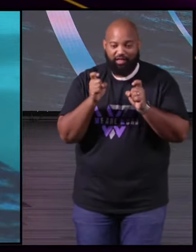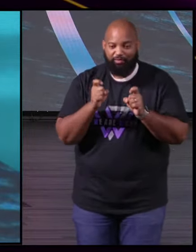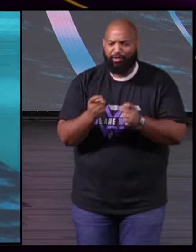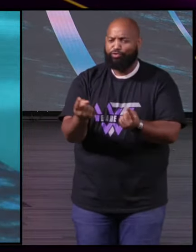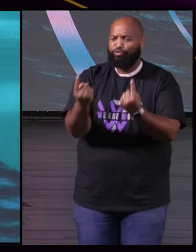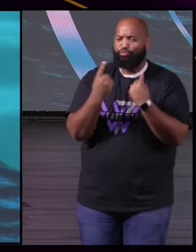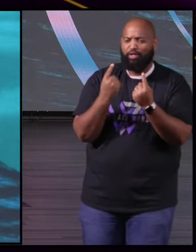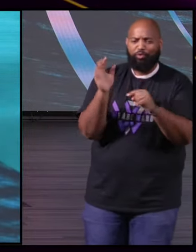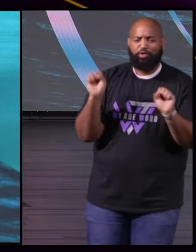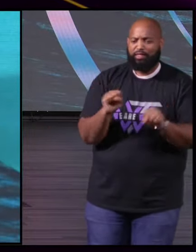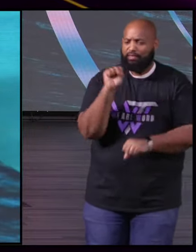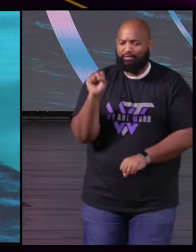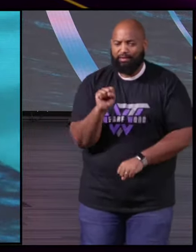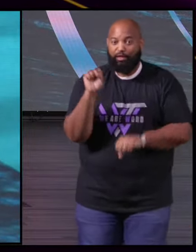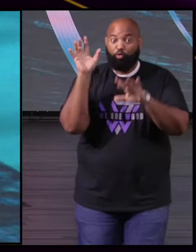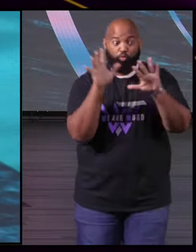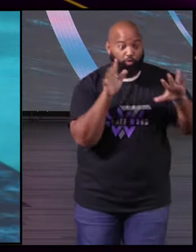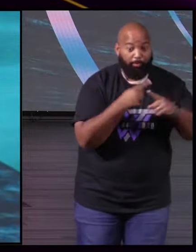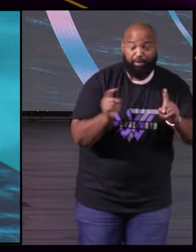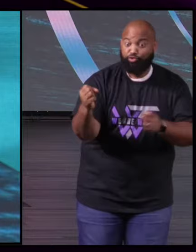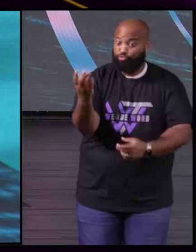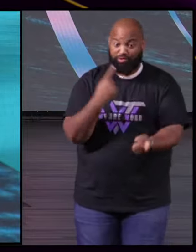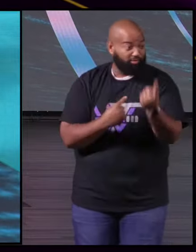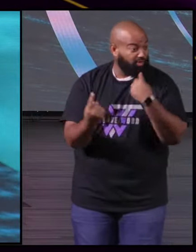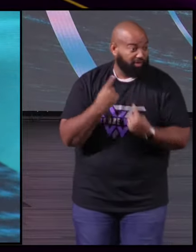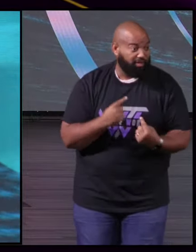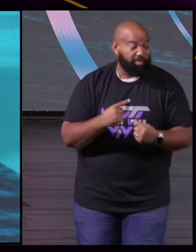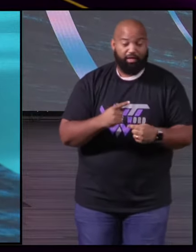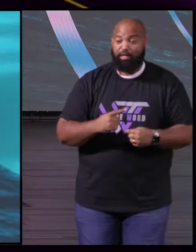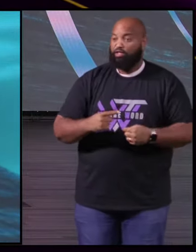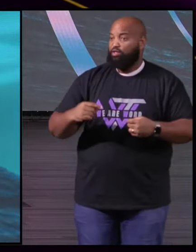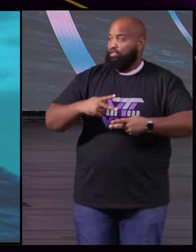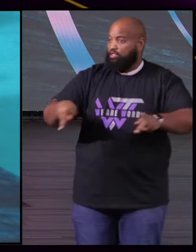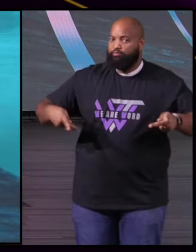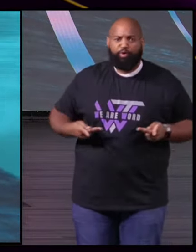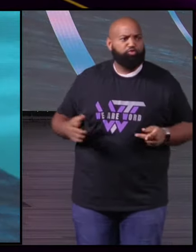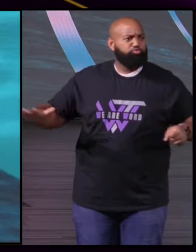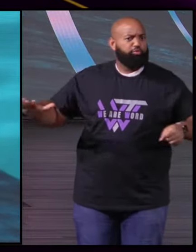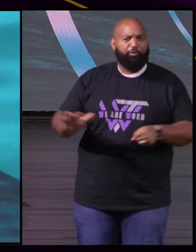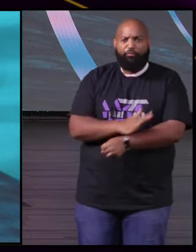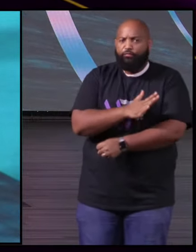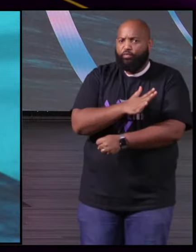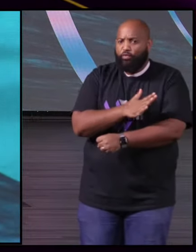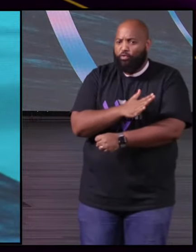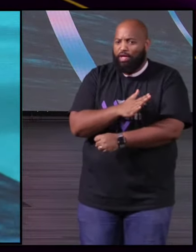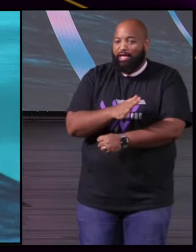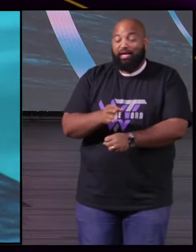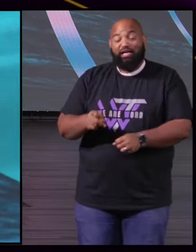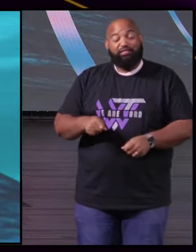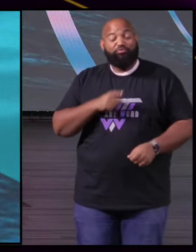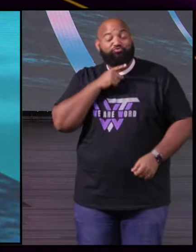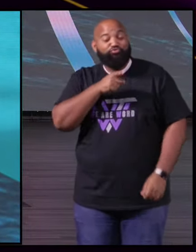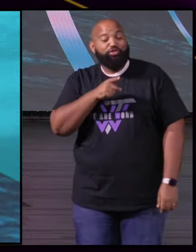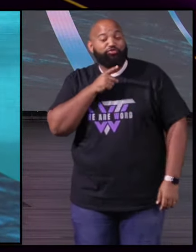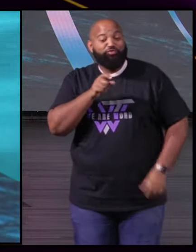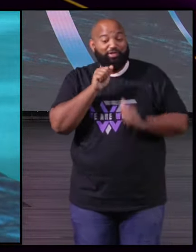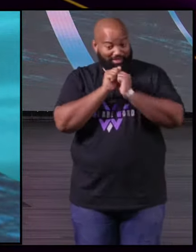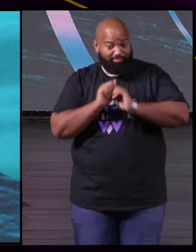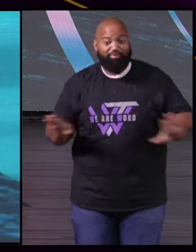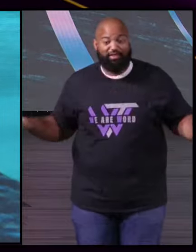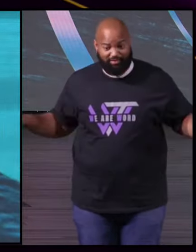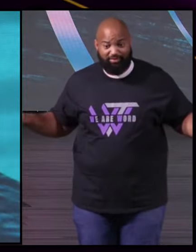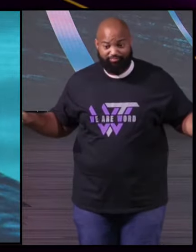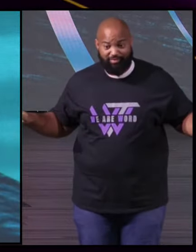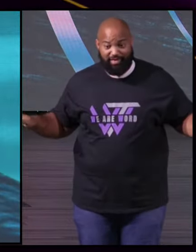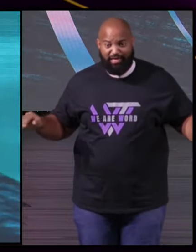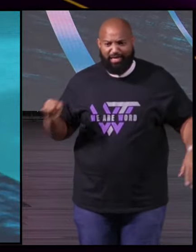on Saturday. We had a building full of people yesterday for all the activities, and it has truly been a blessing. If you